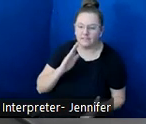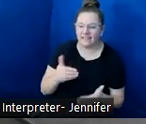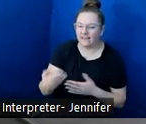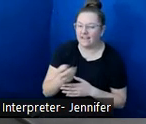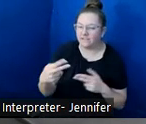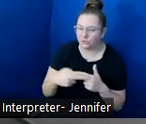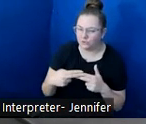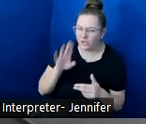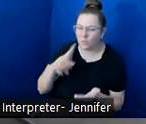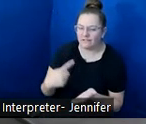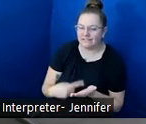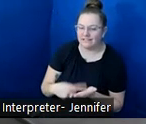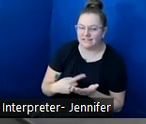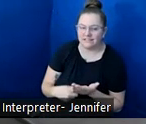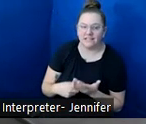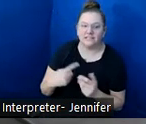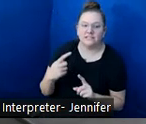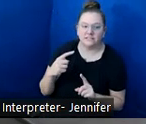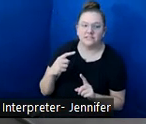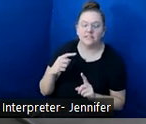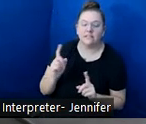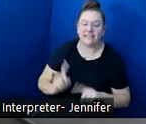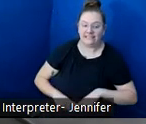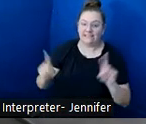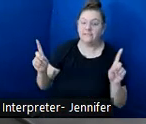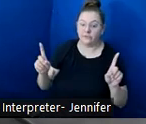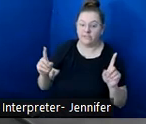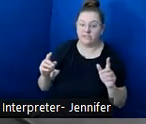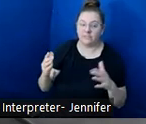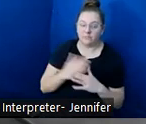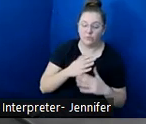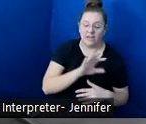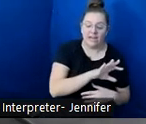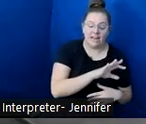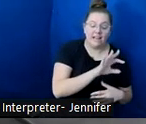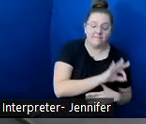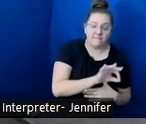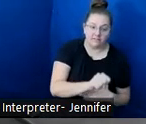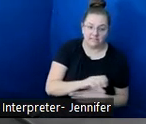going to talk a little bit about the differences between fee-for-service and SNBC.